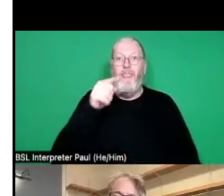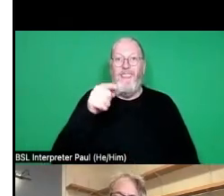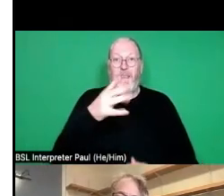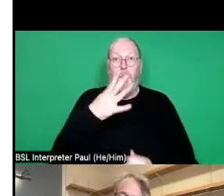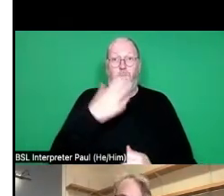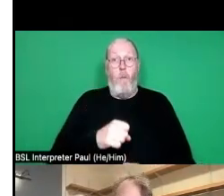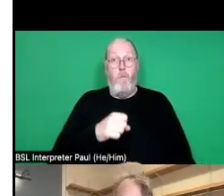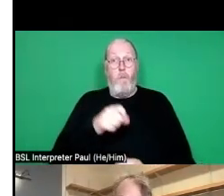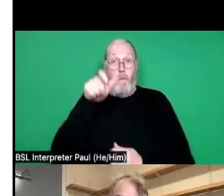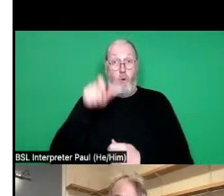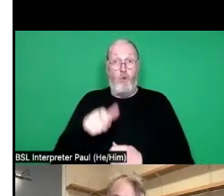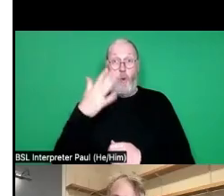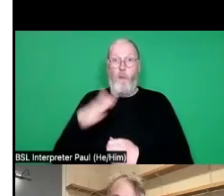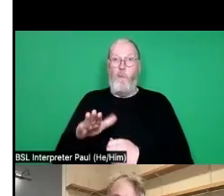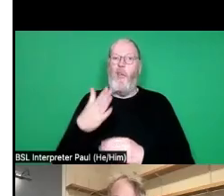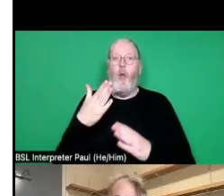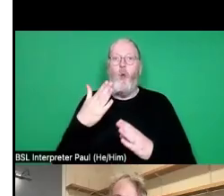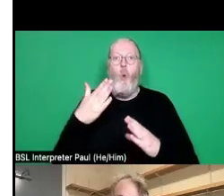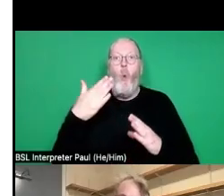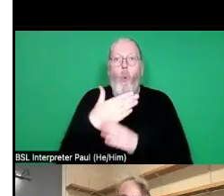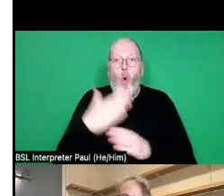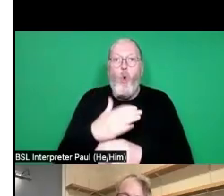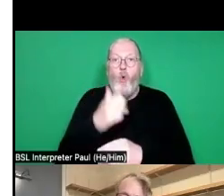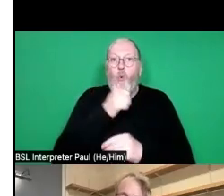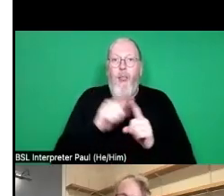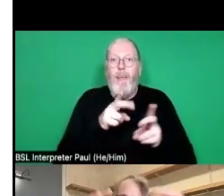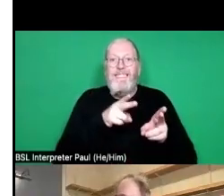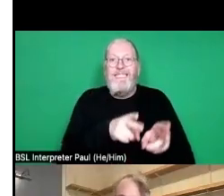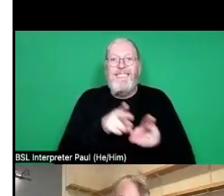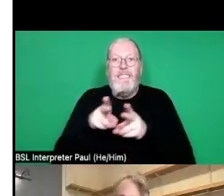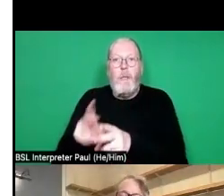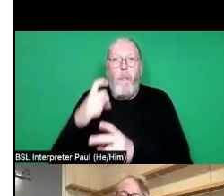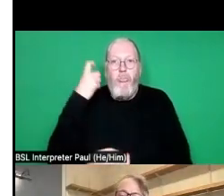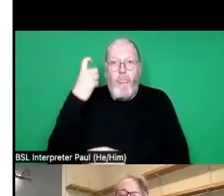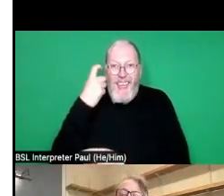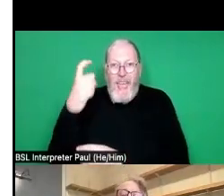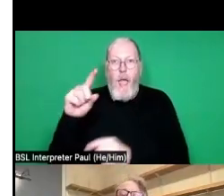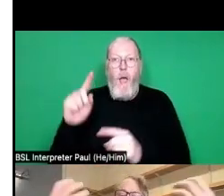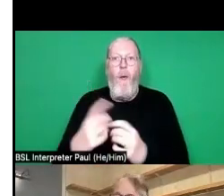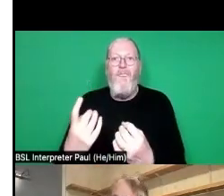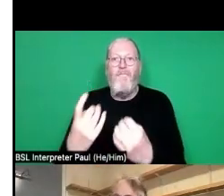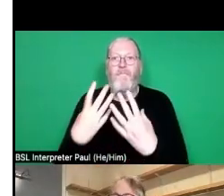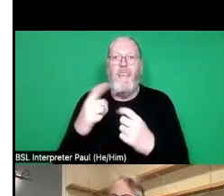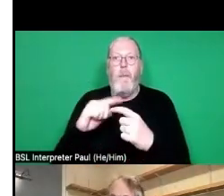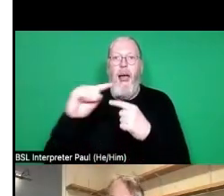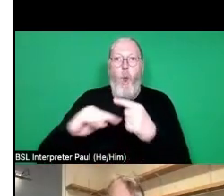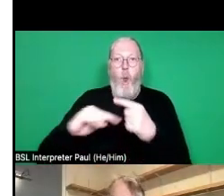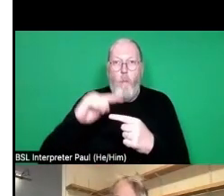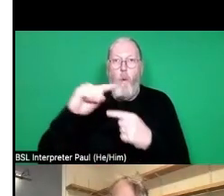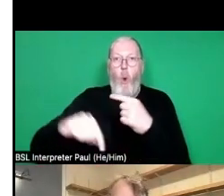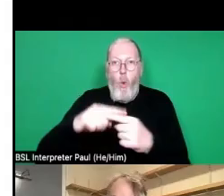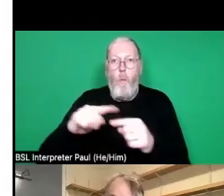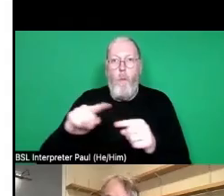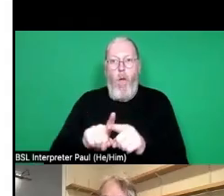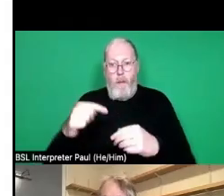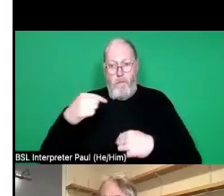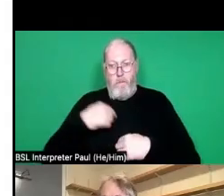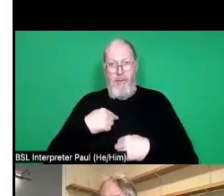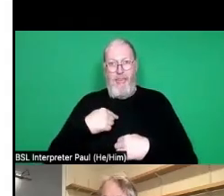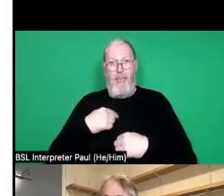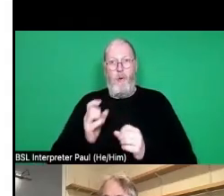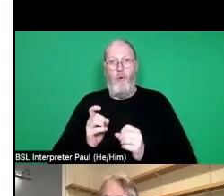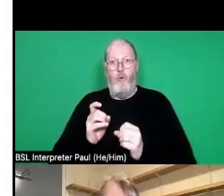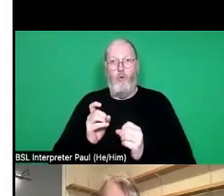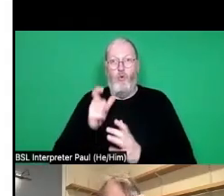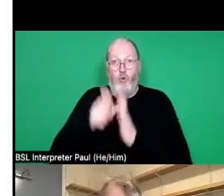thinking, the idea of feedback loops, that human beings push into the world about us and it feeds back onto us. But if we're not careful,